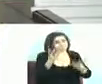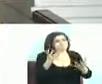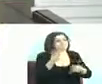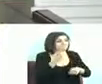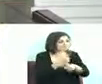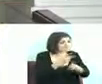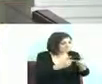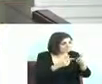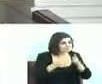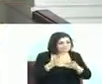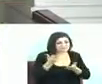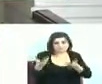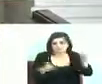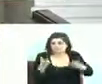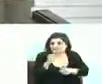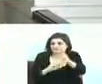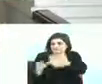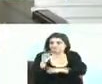who are near you.